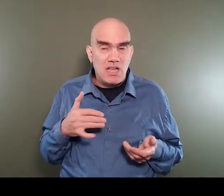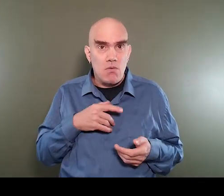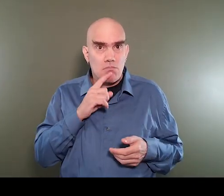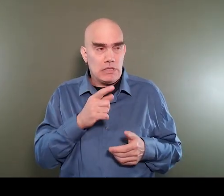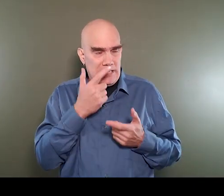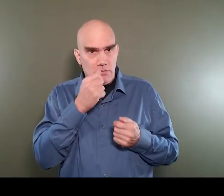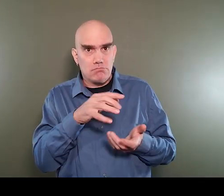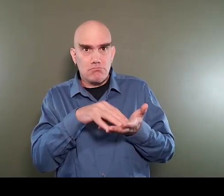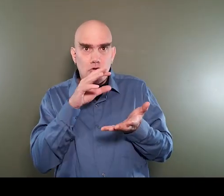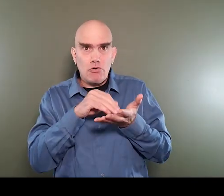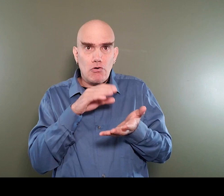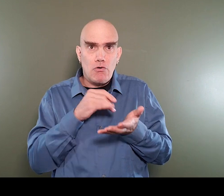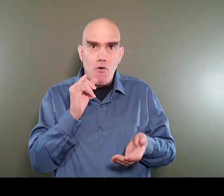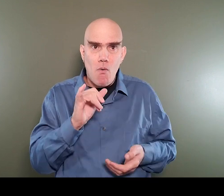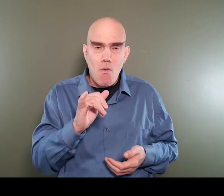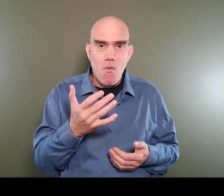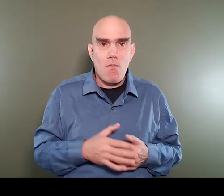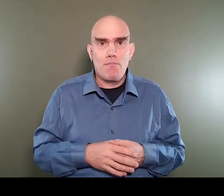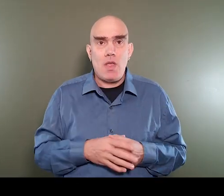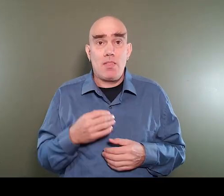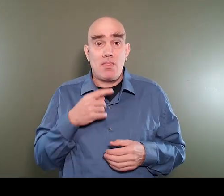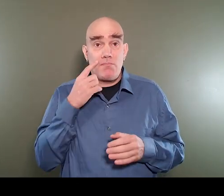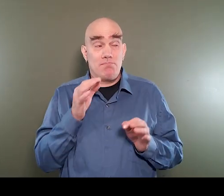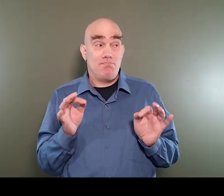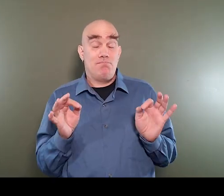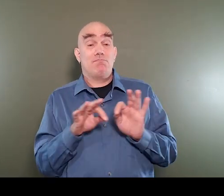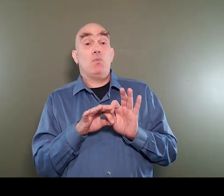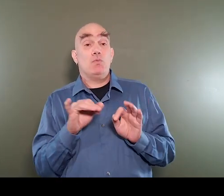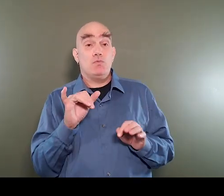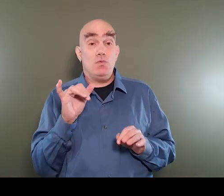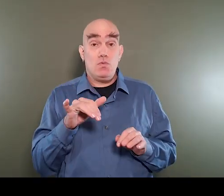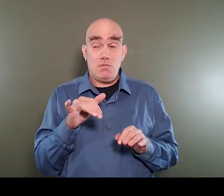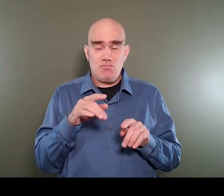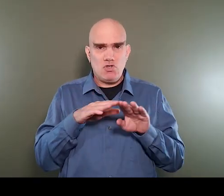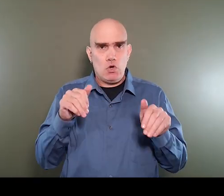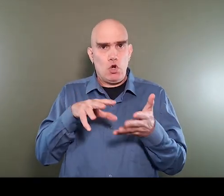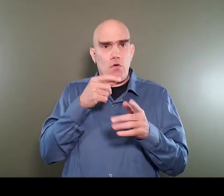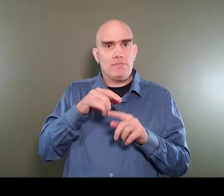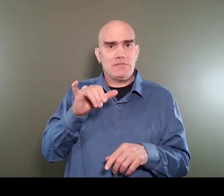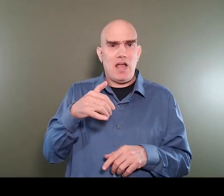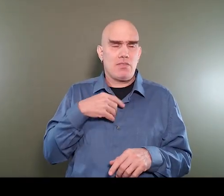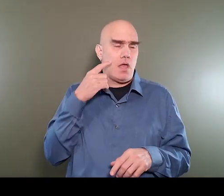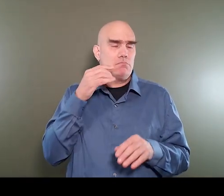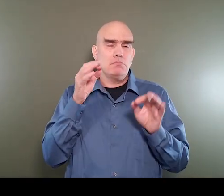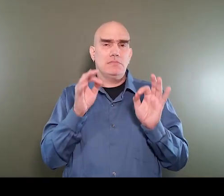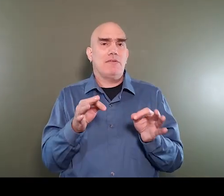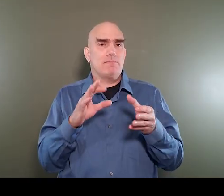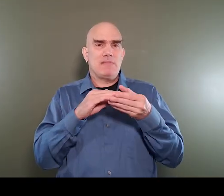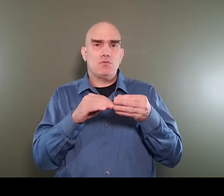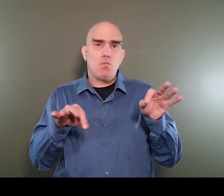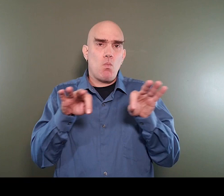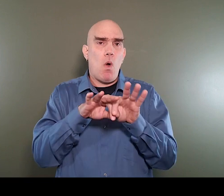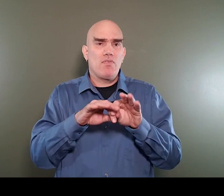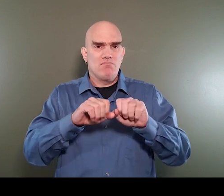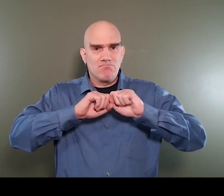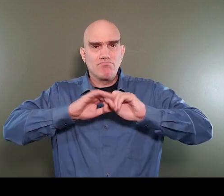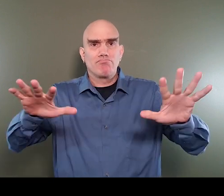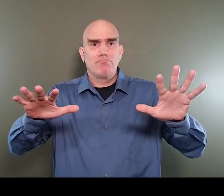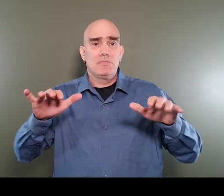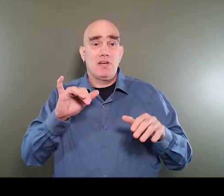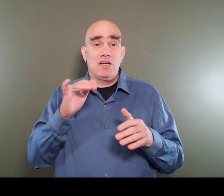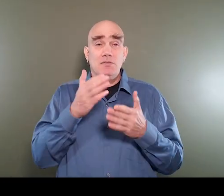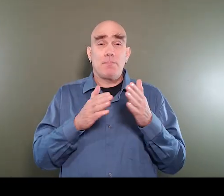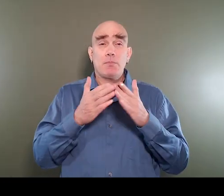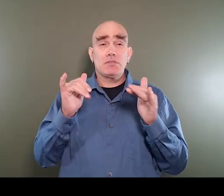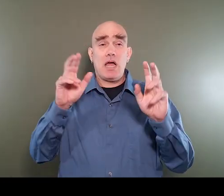hadn't heard of before and that I was really interested to learn about. And I thought it was important that kids would learn about. I thought it was definitely a message worth amplifying.